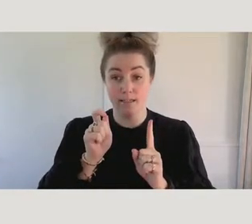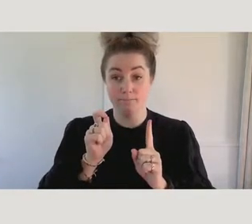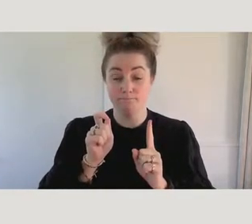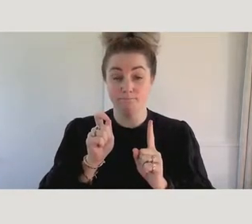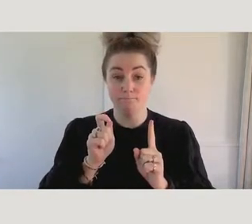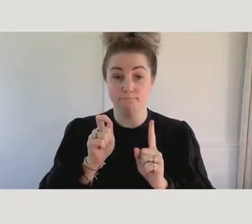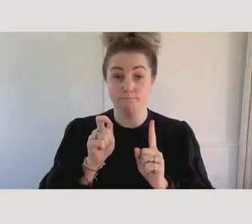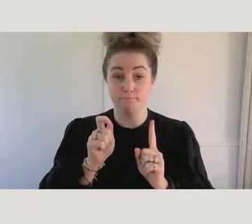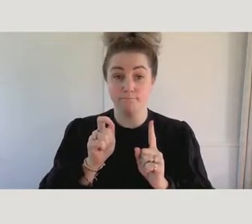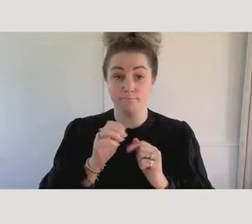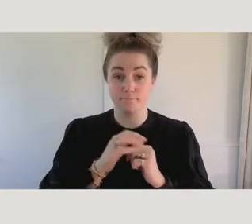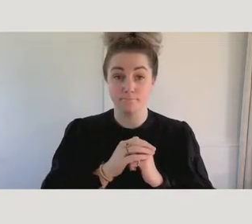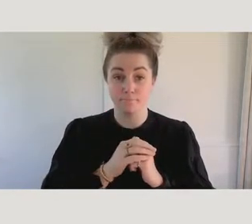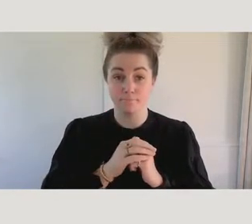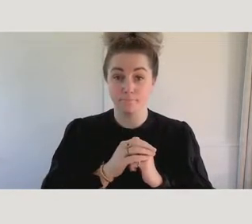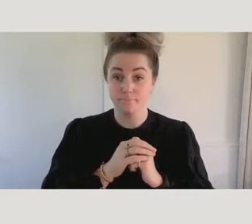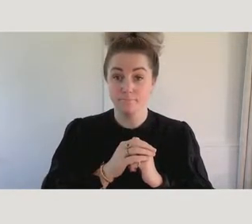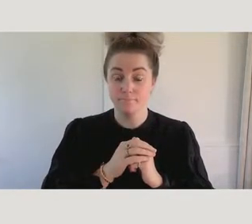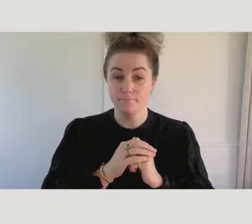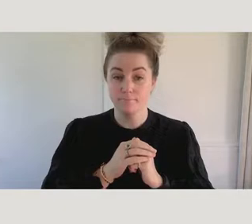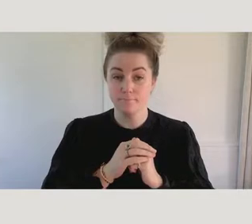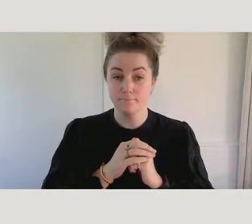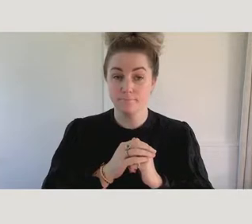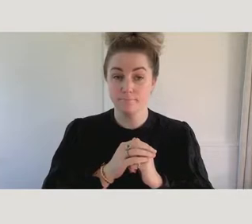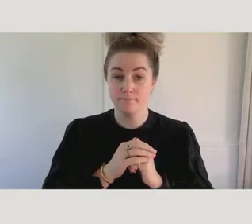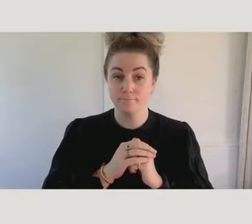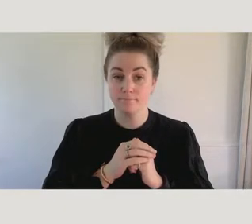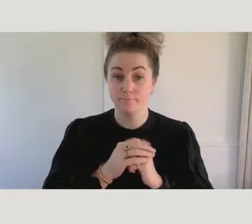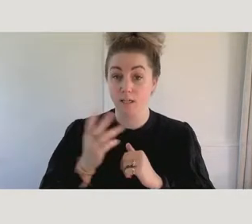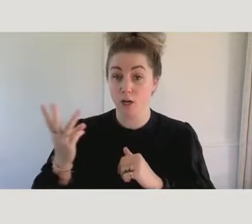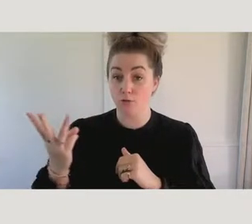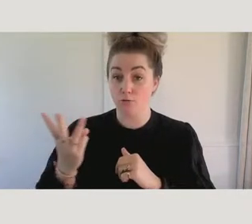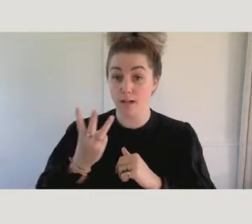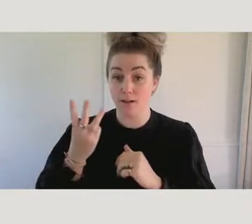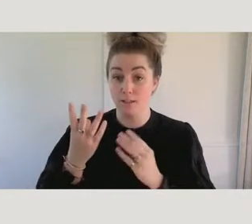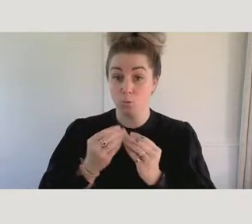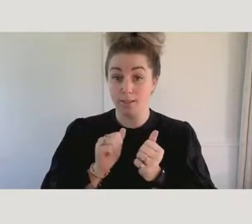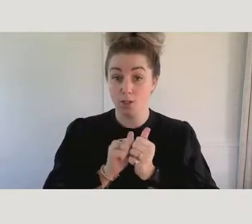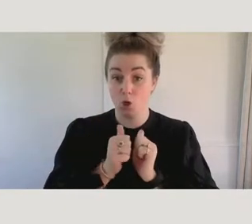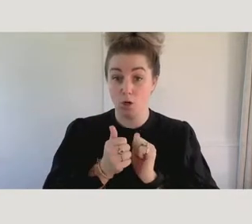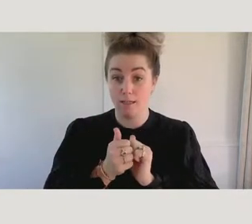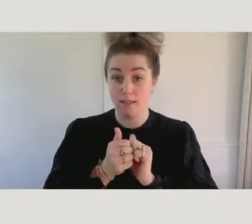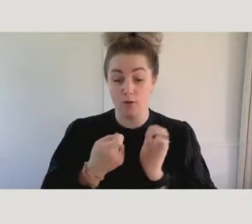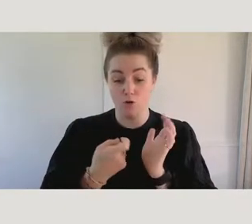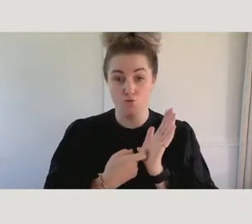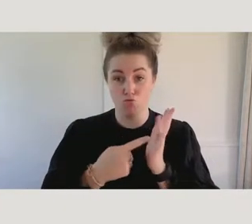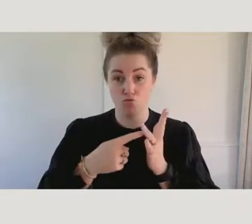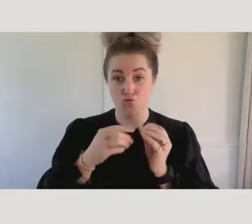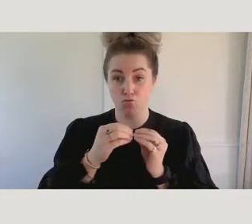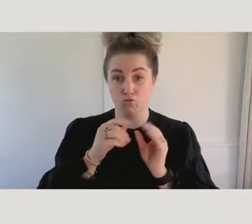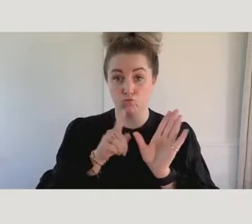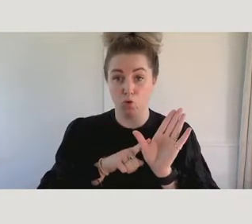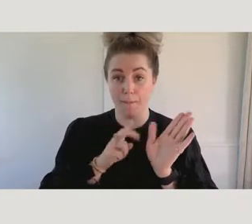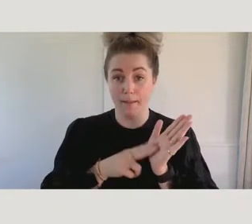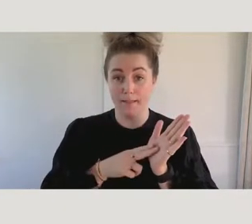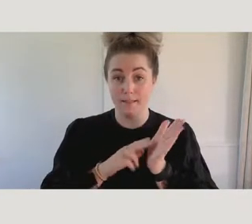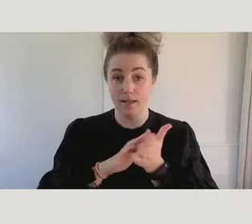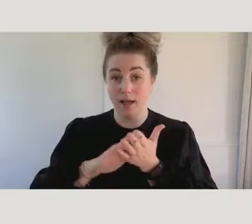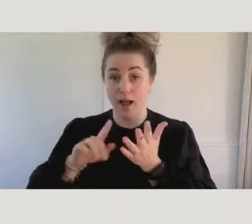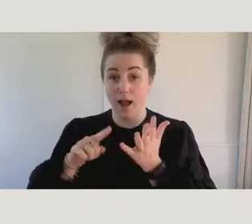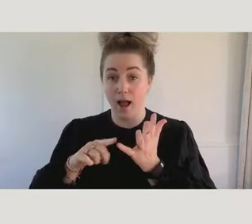Ong uh three of us alongside my colleague Robin hunt who I'm going to get to introduce